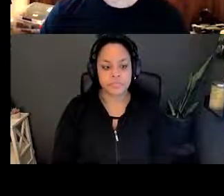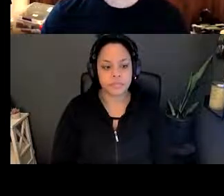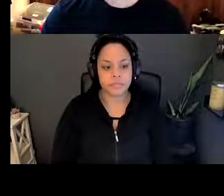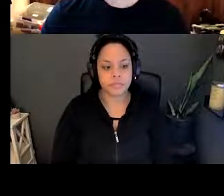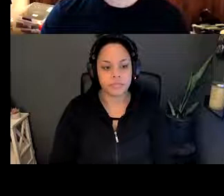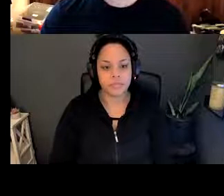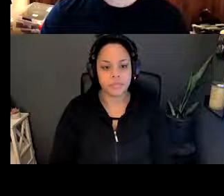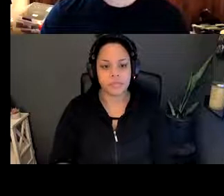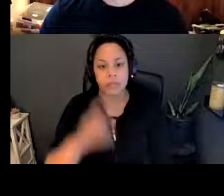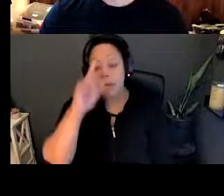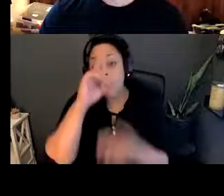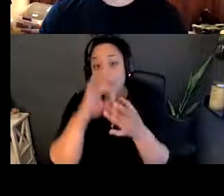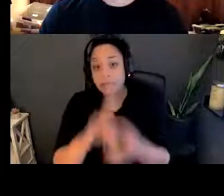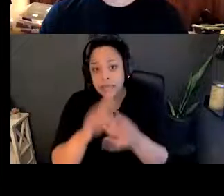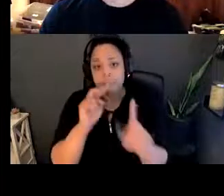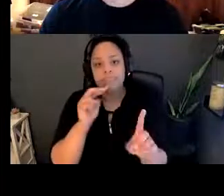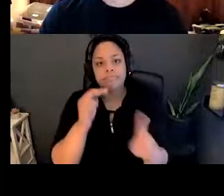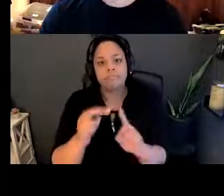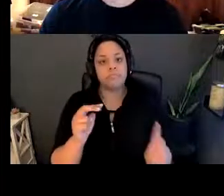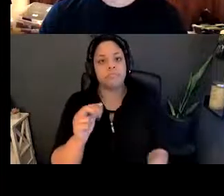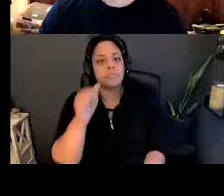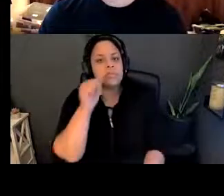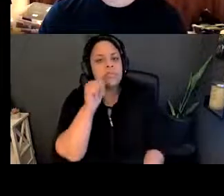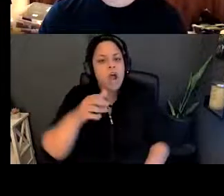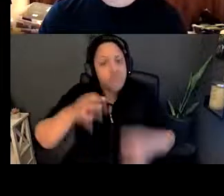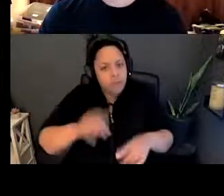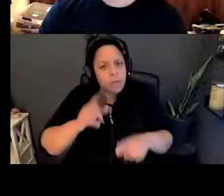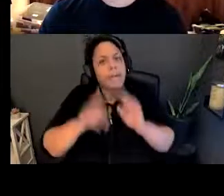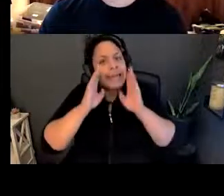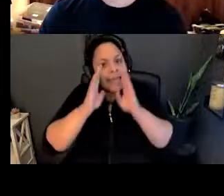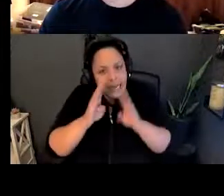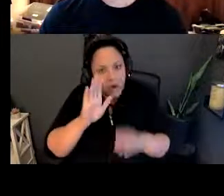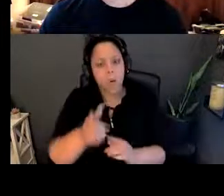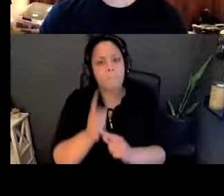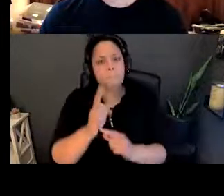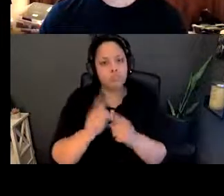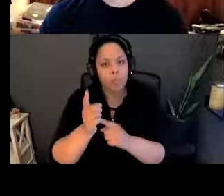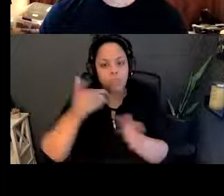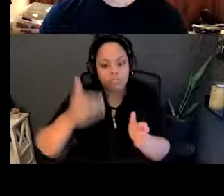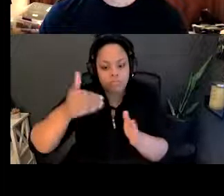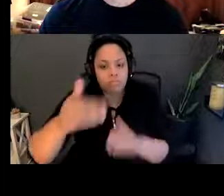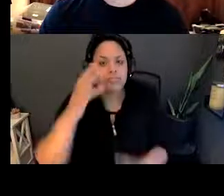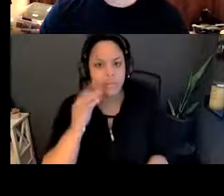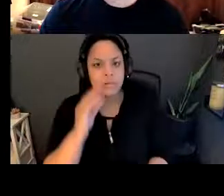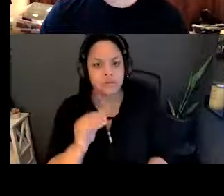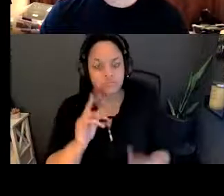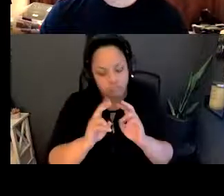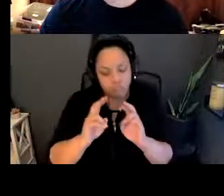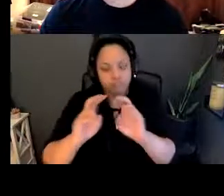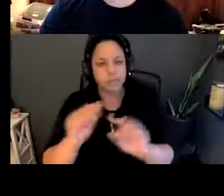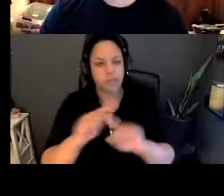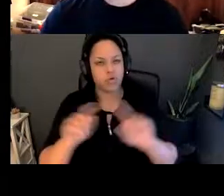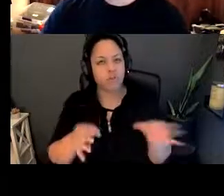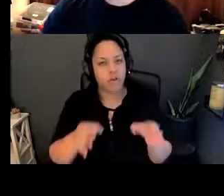be thought of as a non-judgmental attention to one's moment-to-moment experience, or kind of an